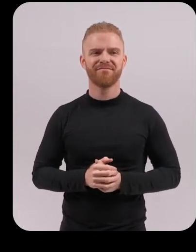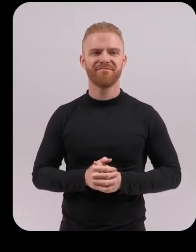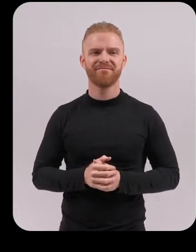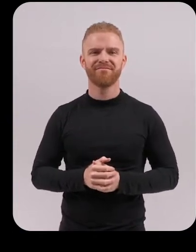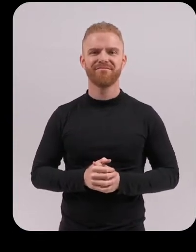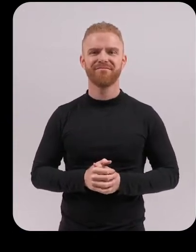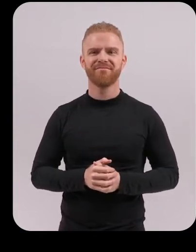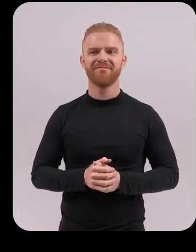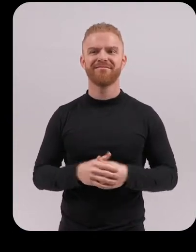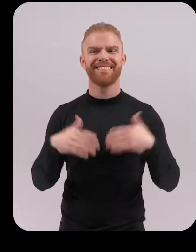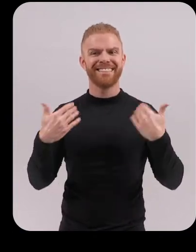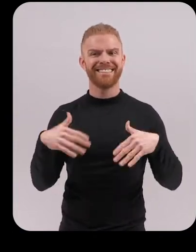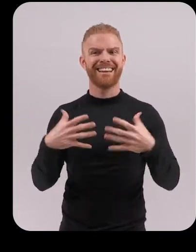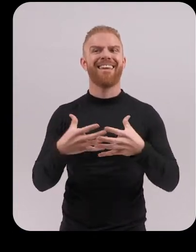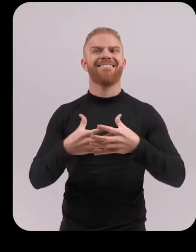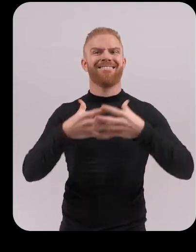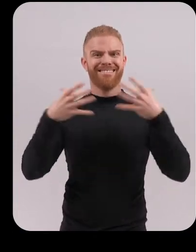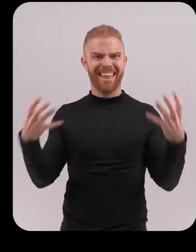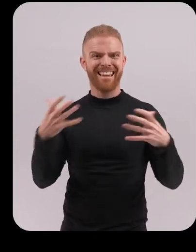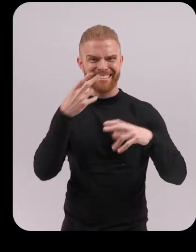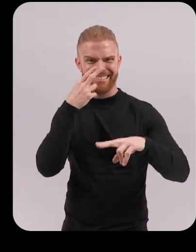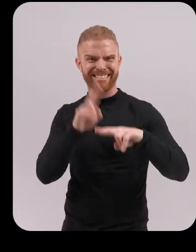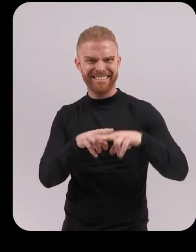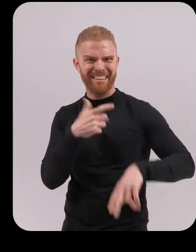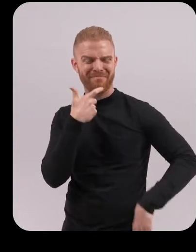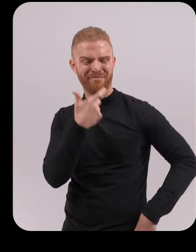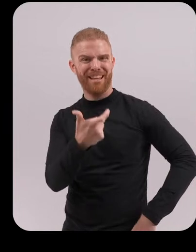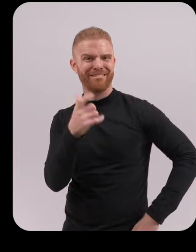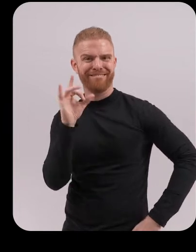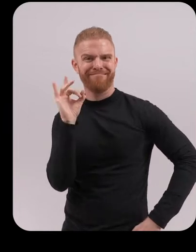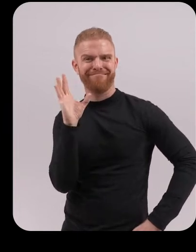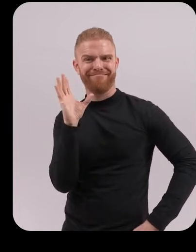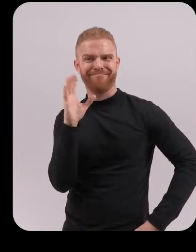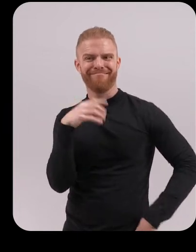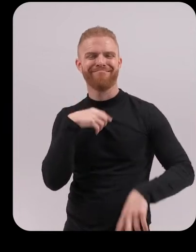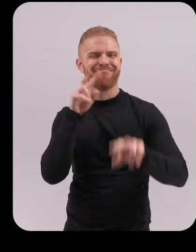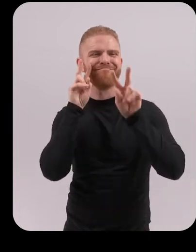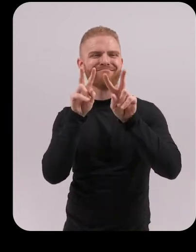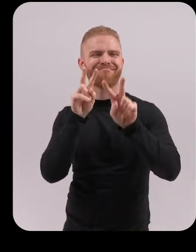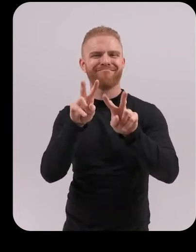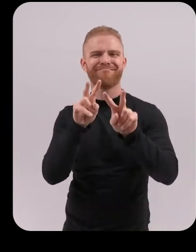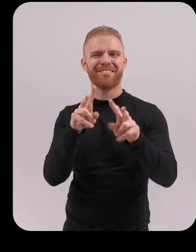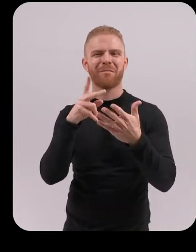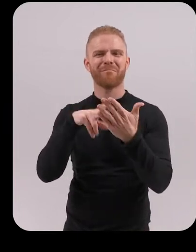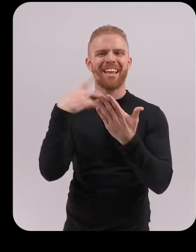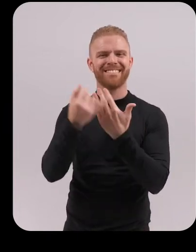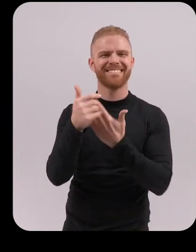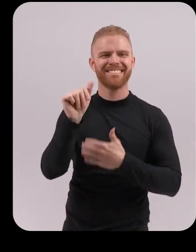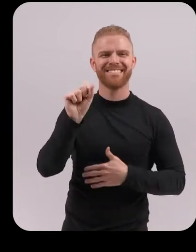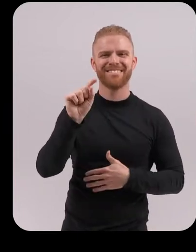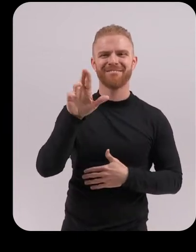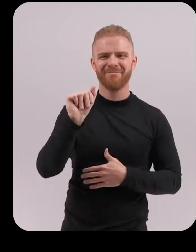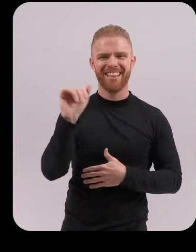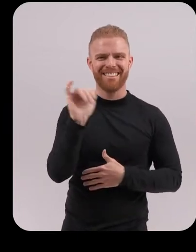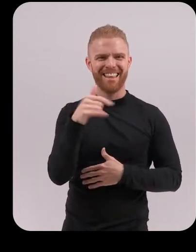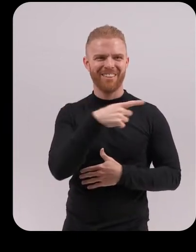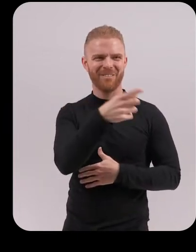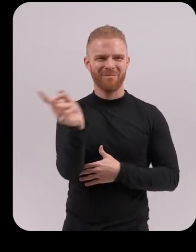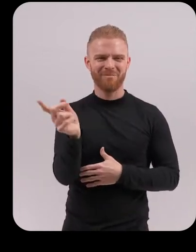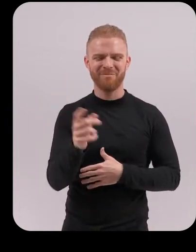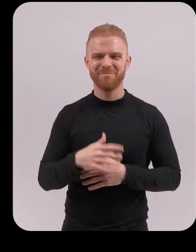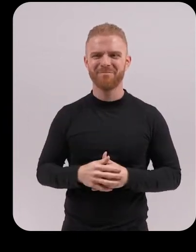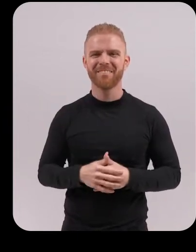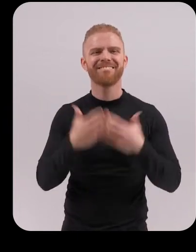That was a lot of fun to watch. And I'm looking forward to Project Astra, as I'm sure all of you are too. Thank